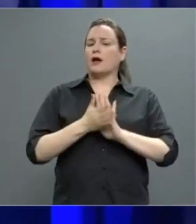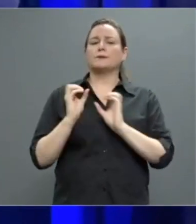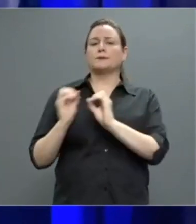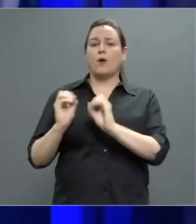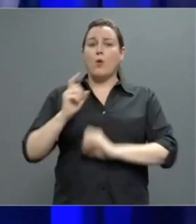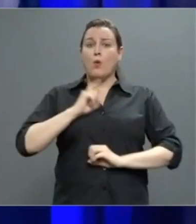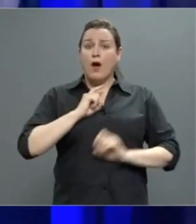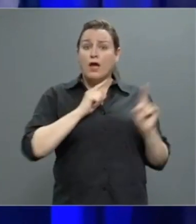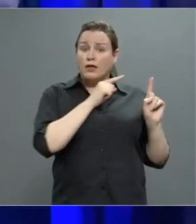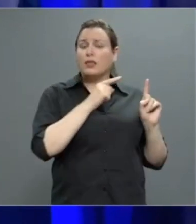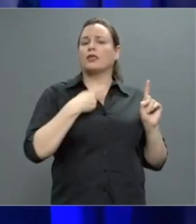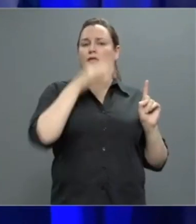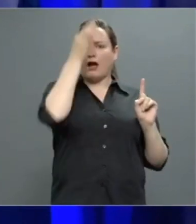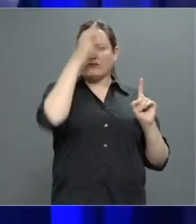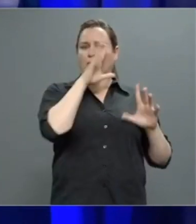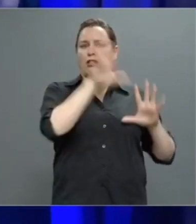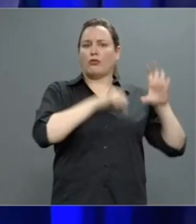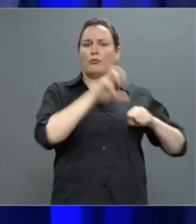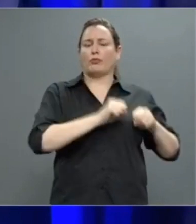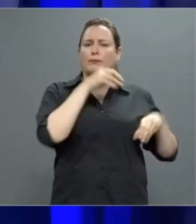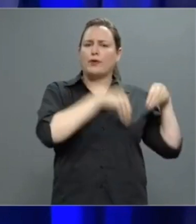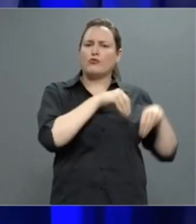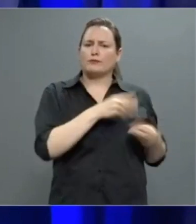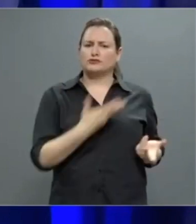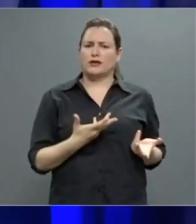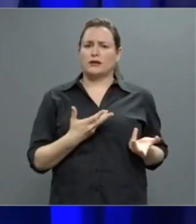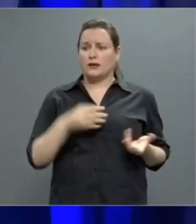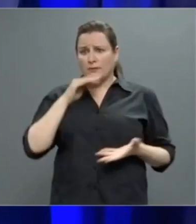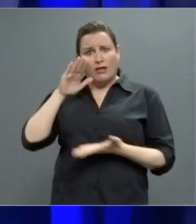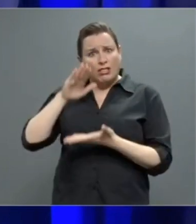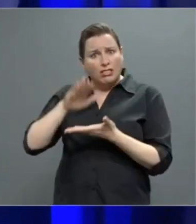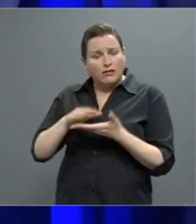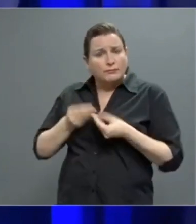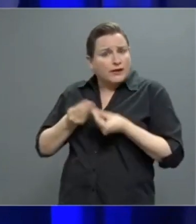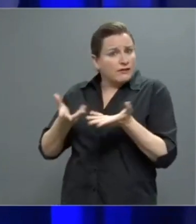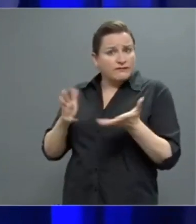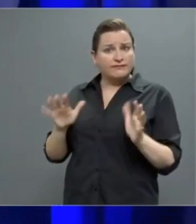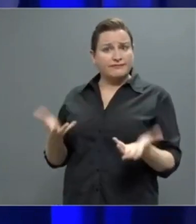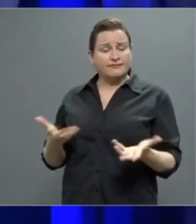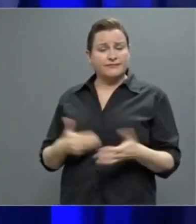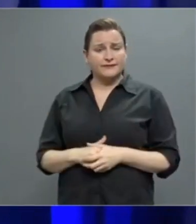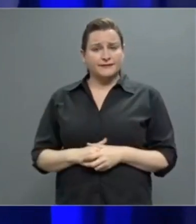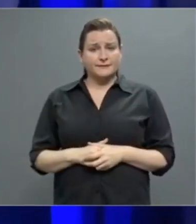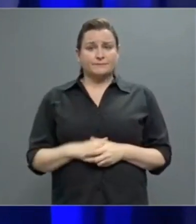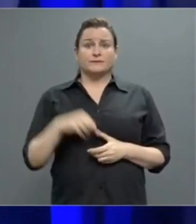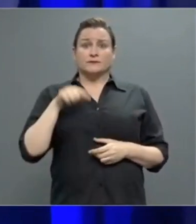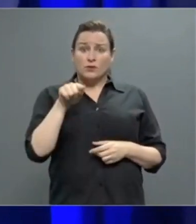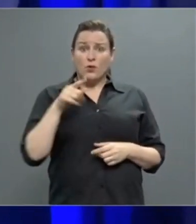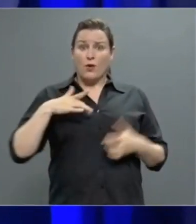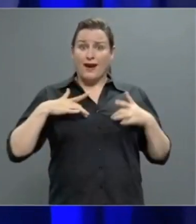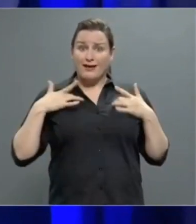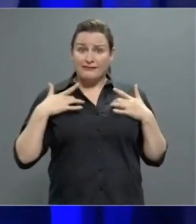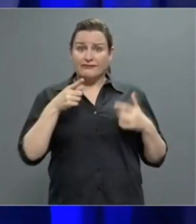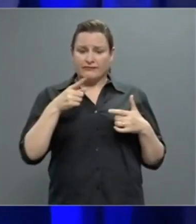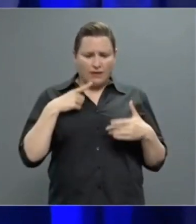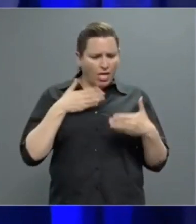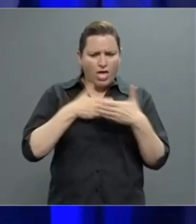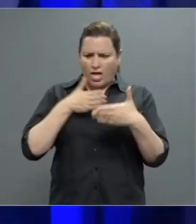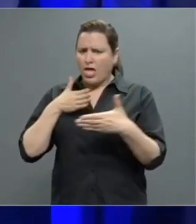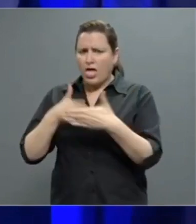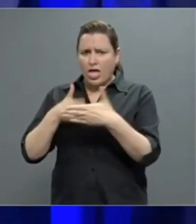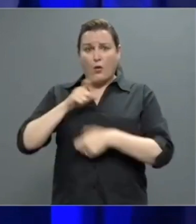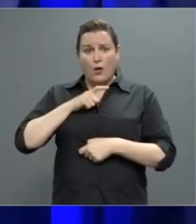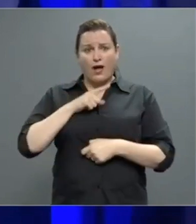state. In every domain of your life, the incapable state is in the way of you getting ahead.